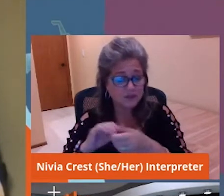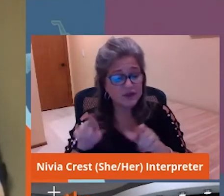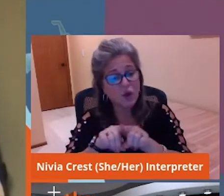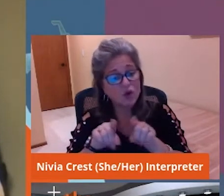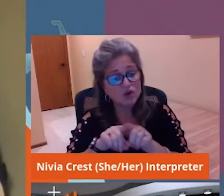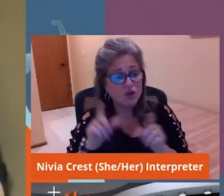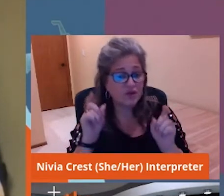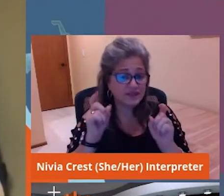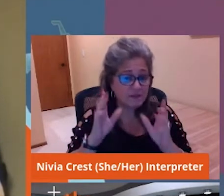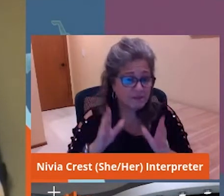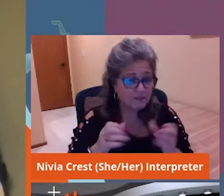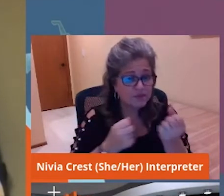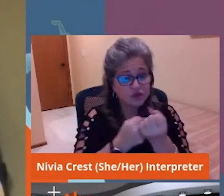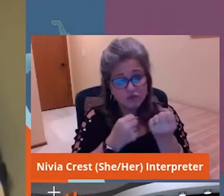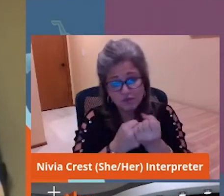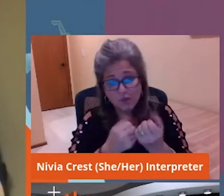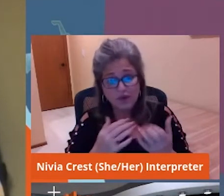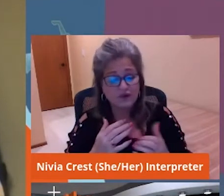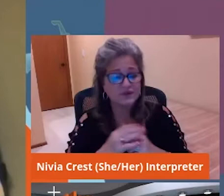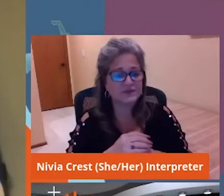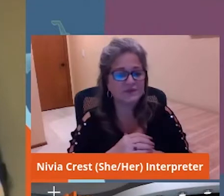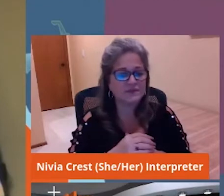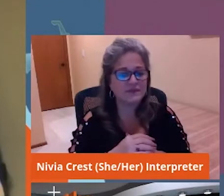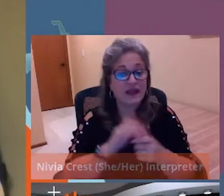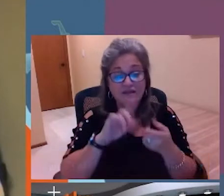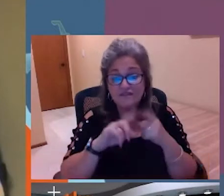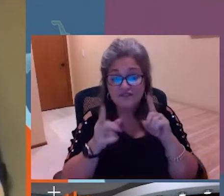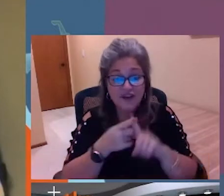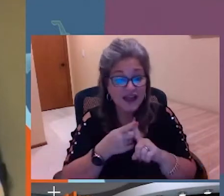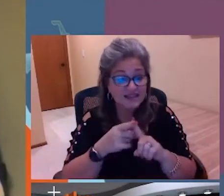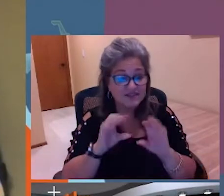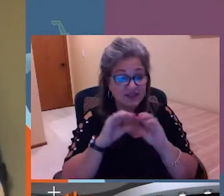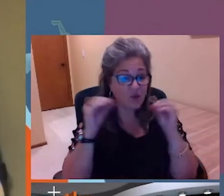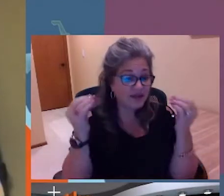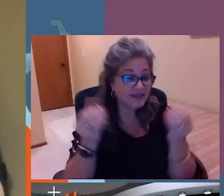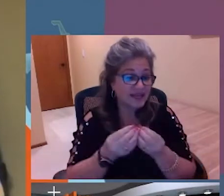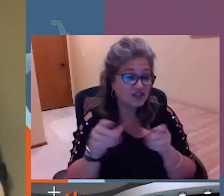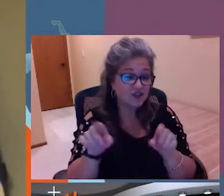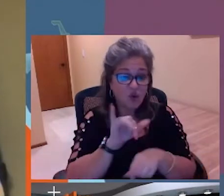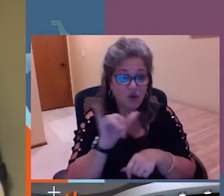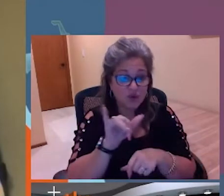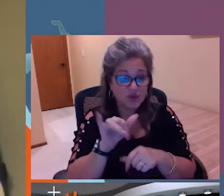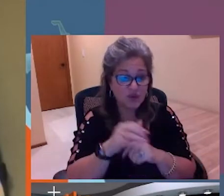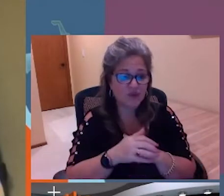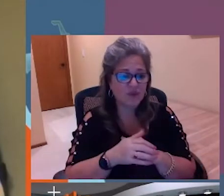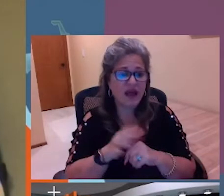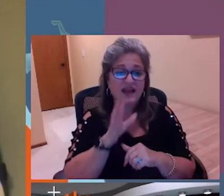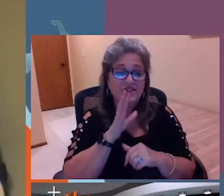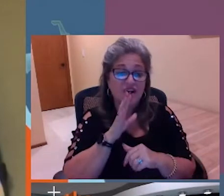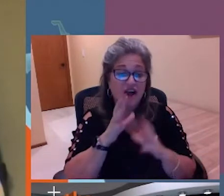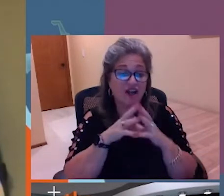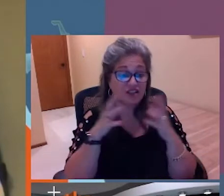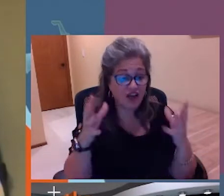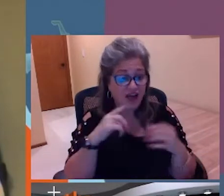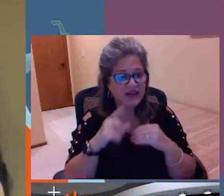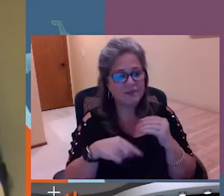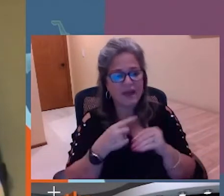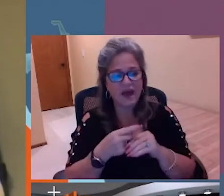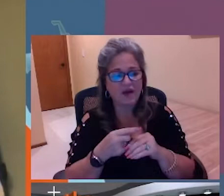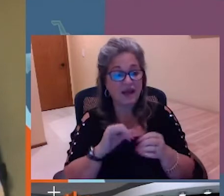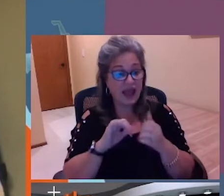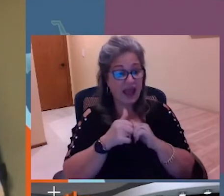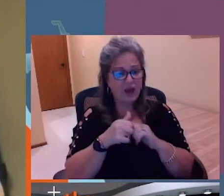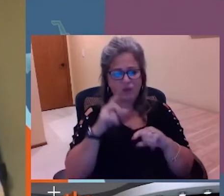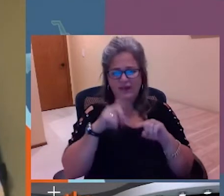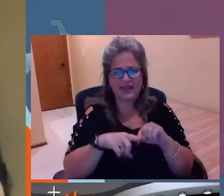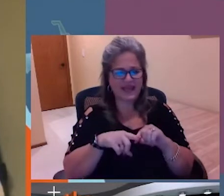and donors and friends of the organization also. You know, I talk a lot about how we can't